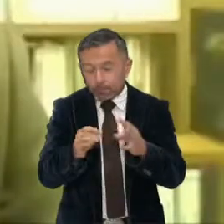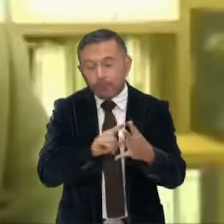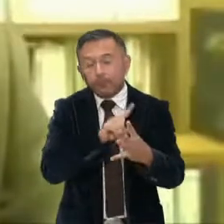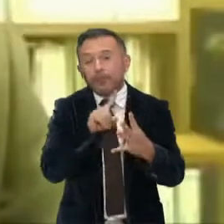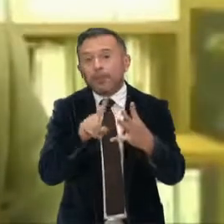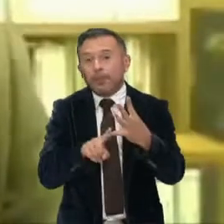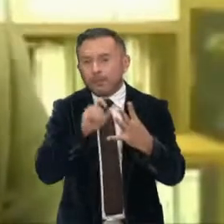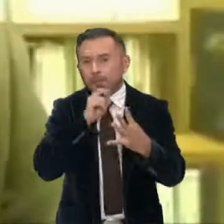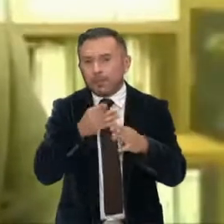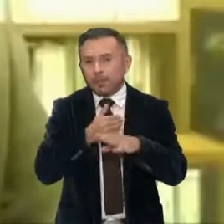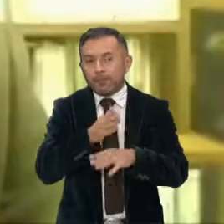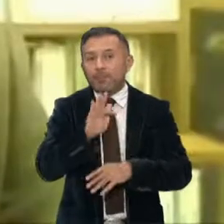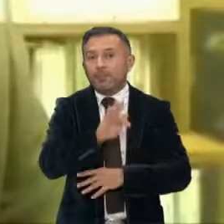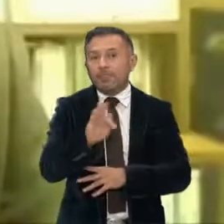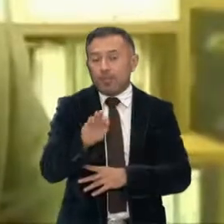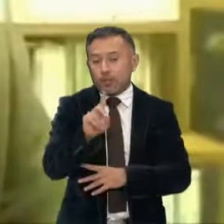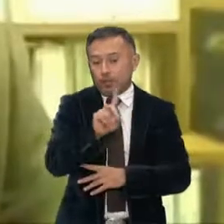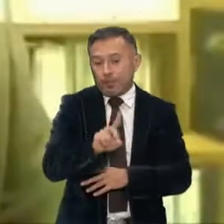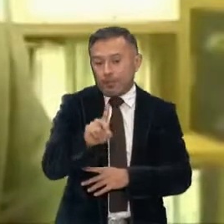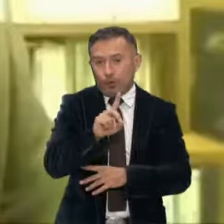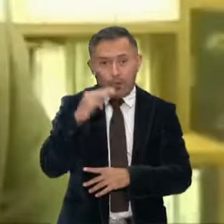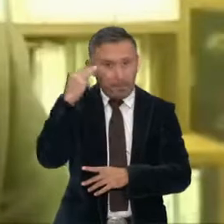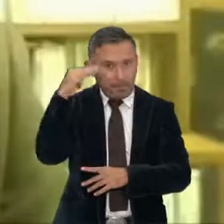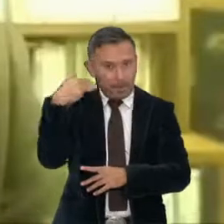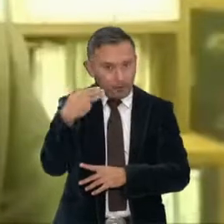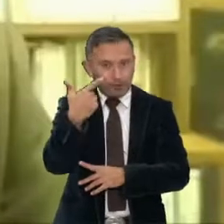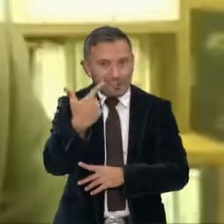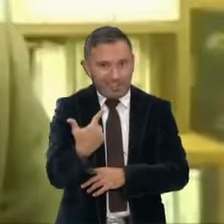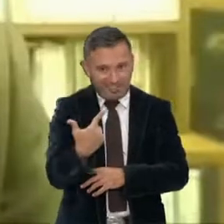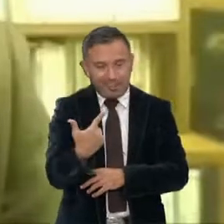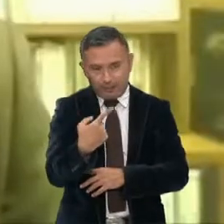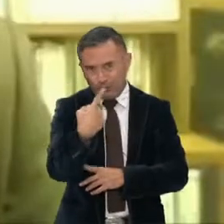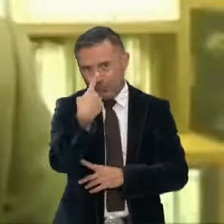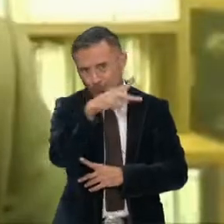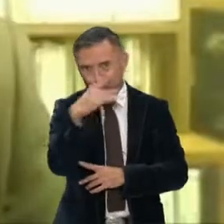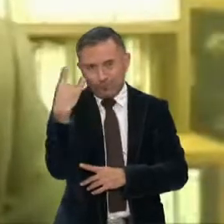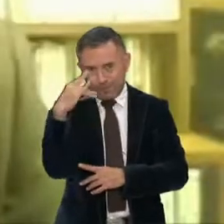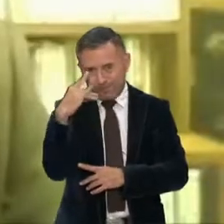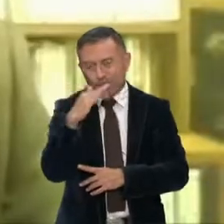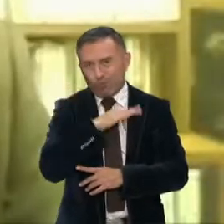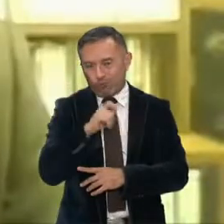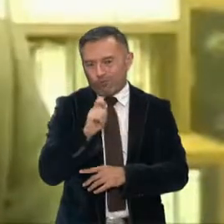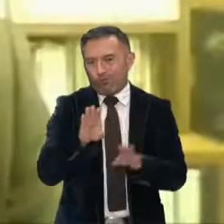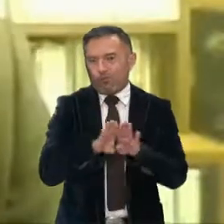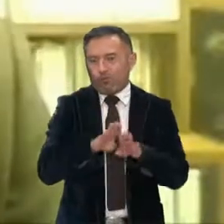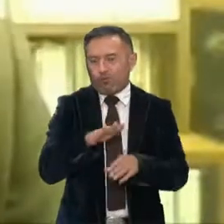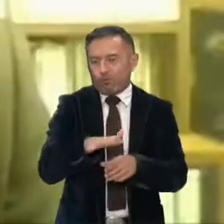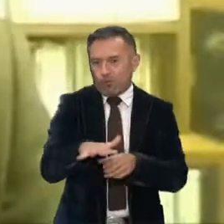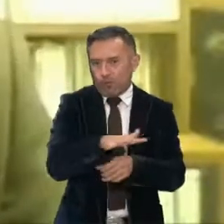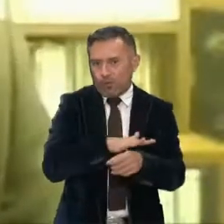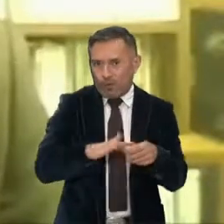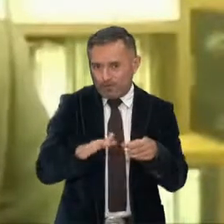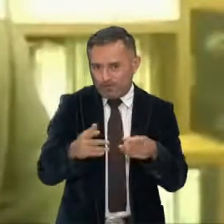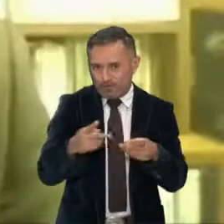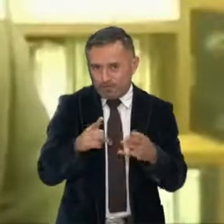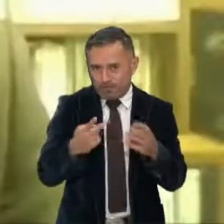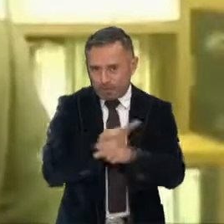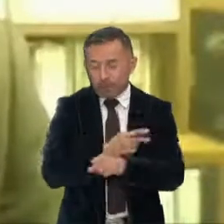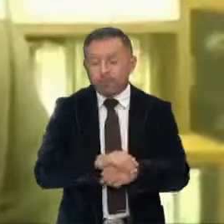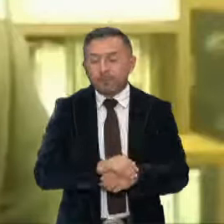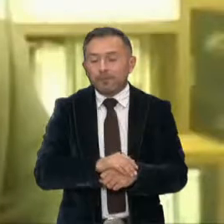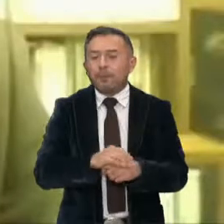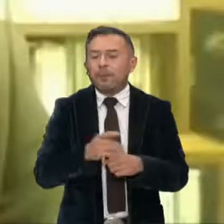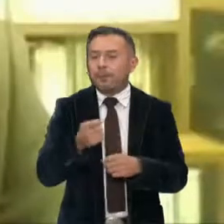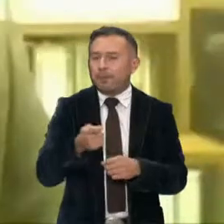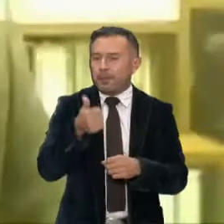perspectives facing the election on March 7, in Bolivia, which is a local election